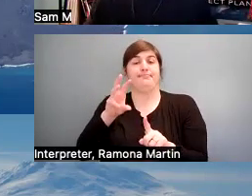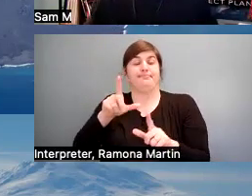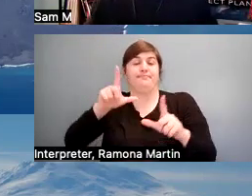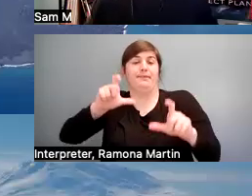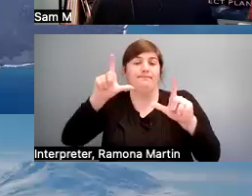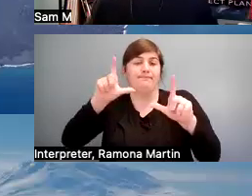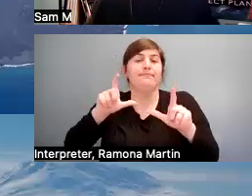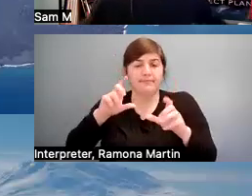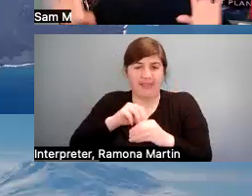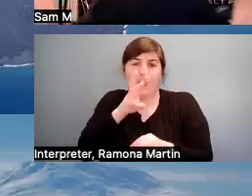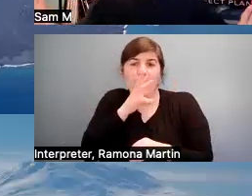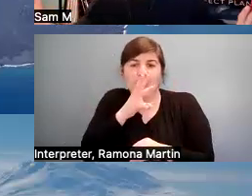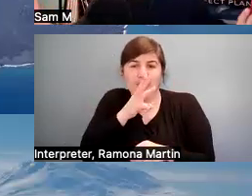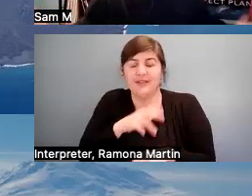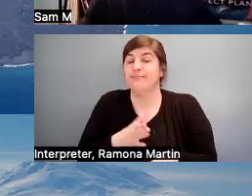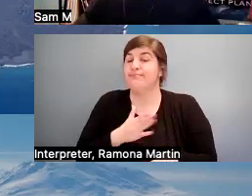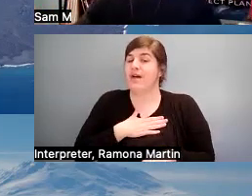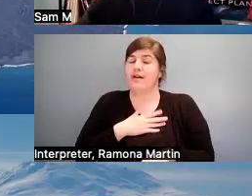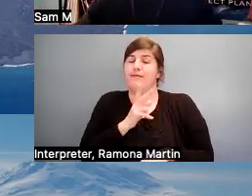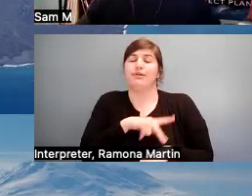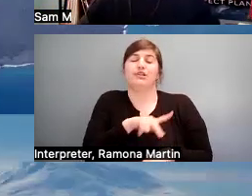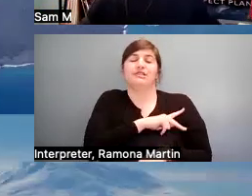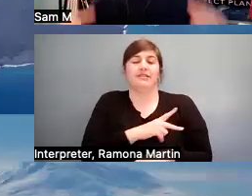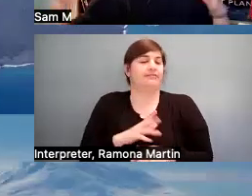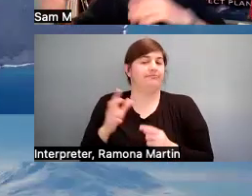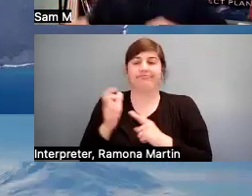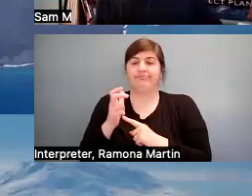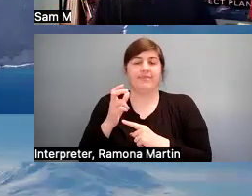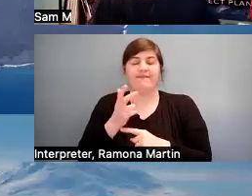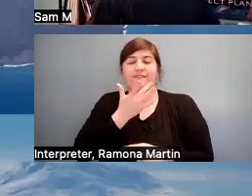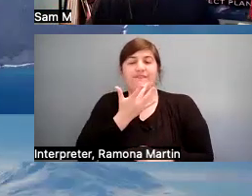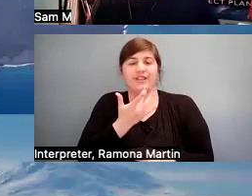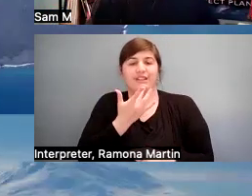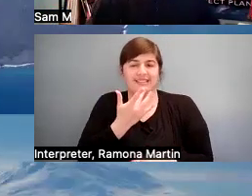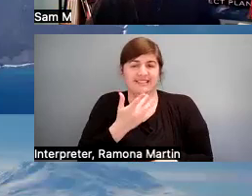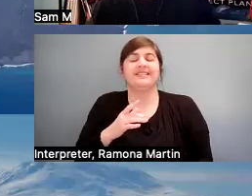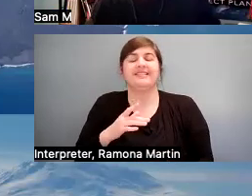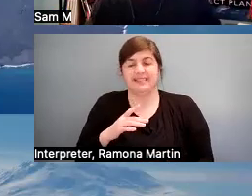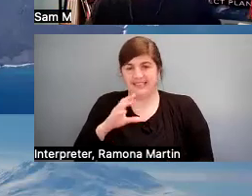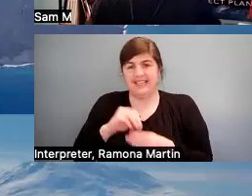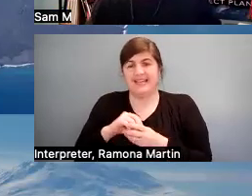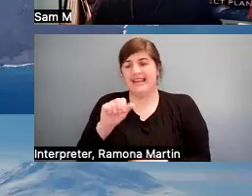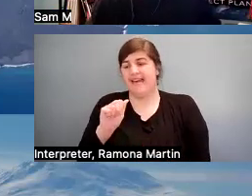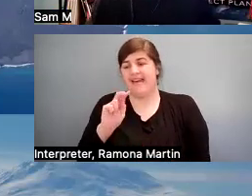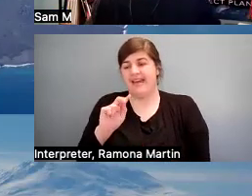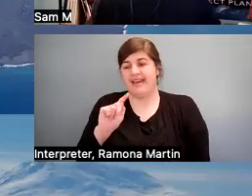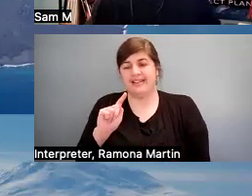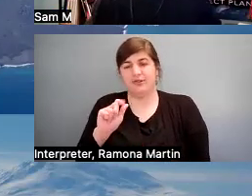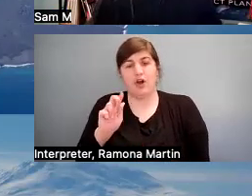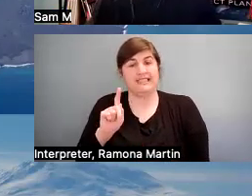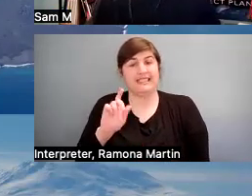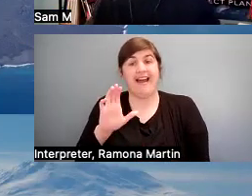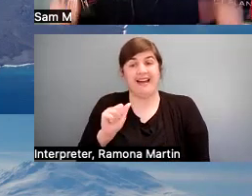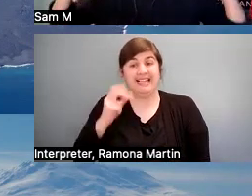personal favorites, even though I study volcanoes in the oceans, you've got volcanoes in Antarctica. So there's actually a